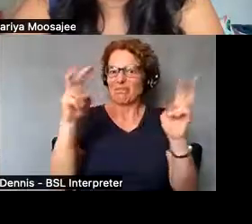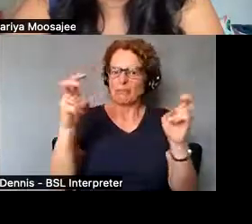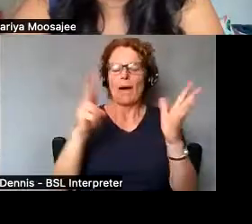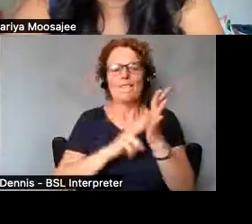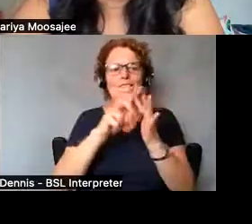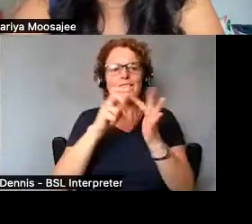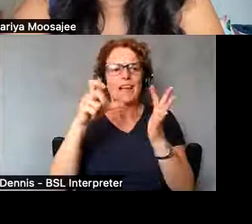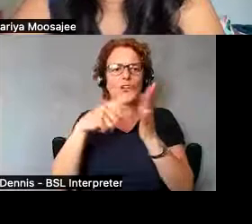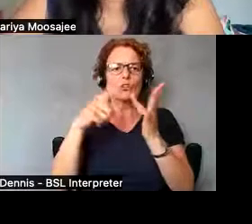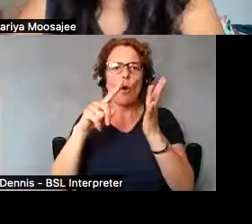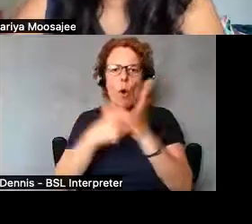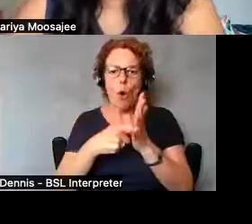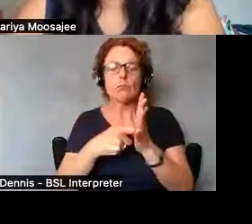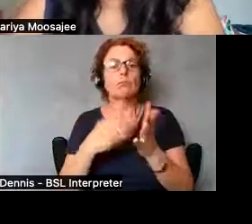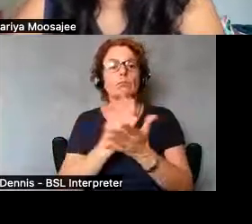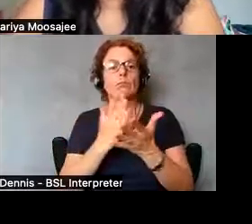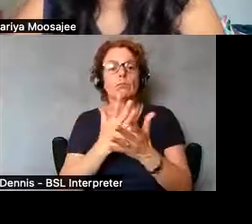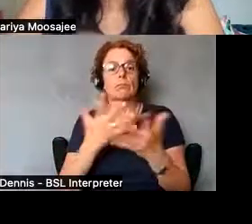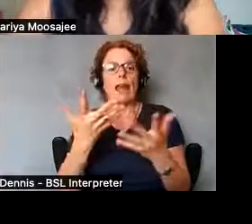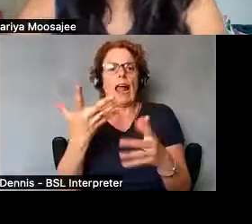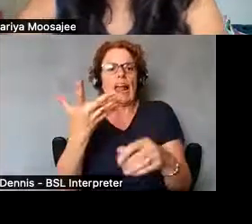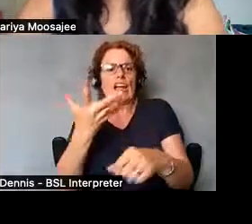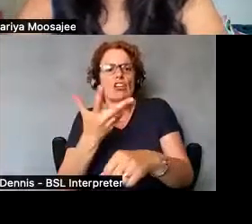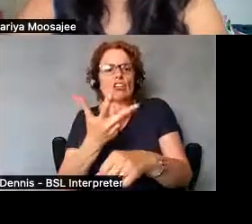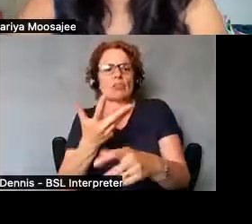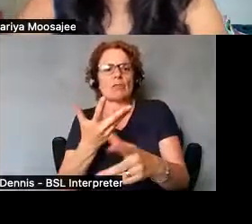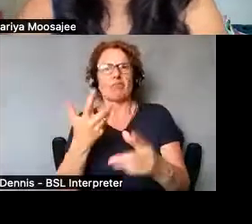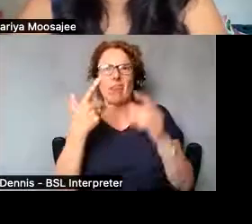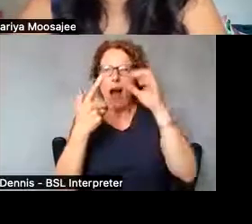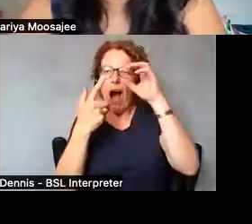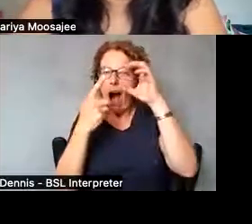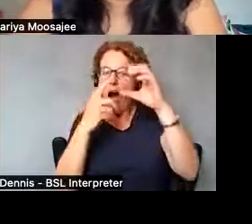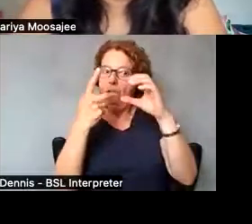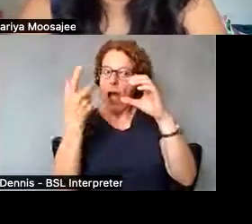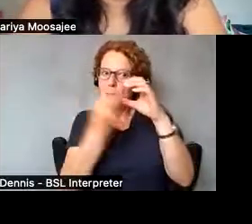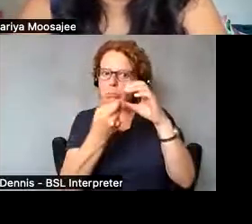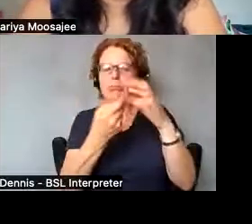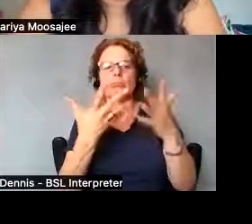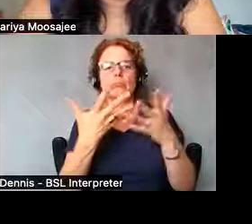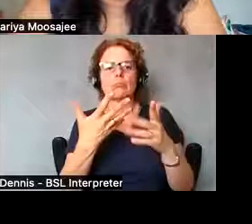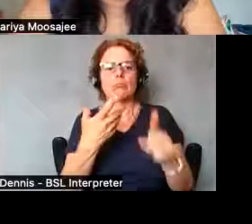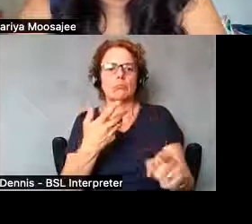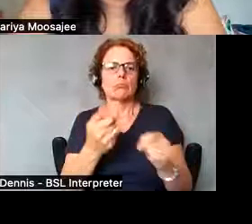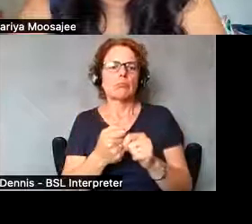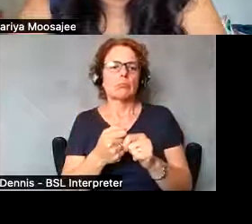The vectors are injected into the jelly of the eye, called an intravitreal injection,